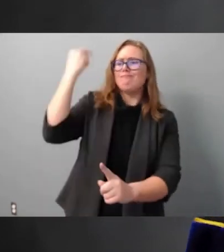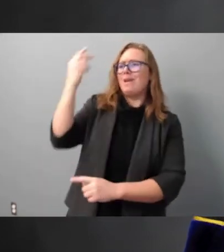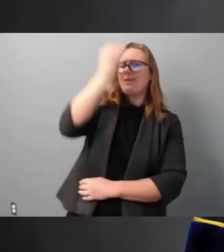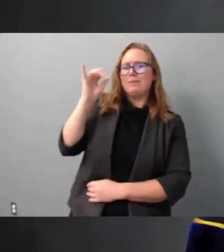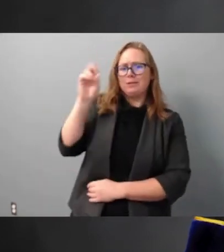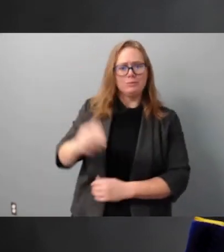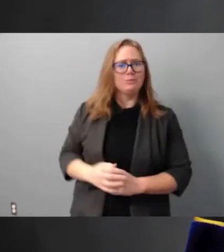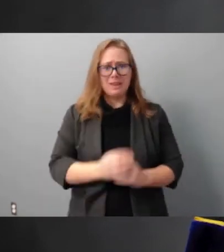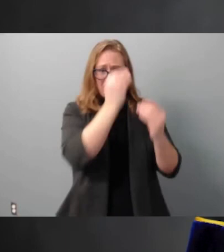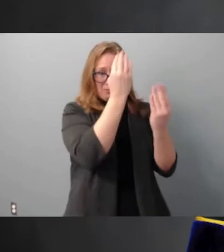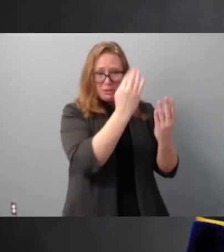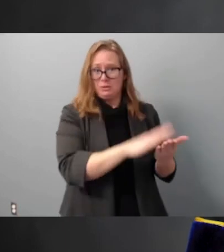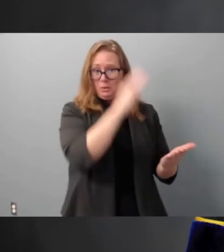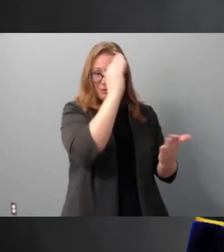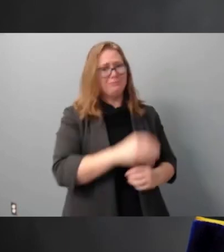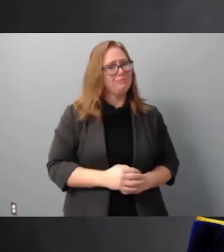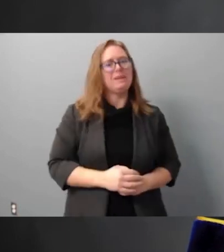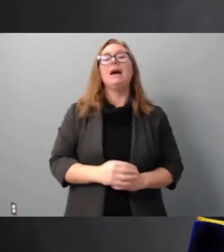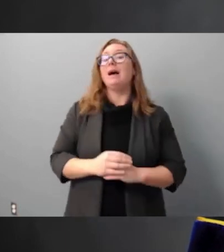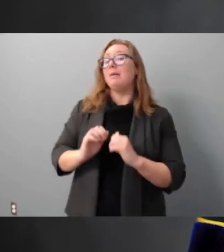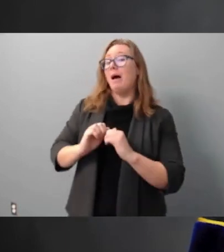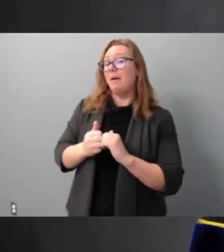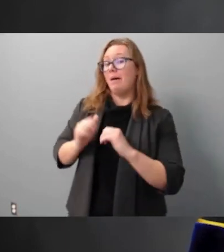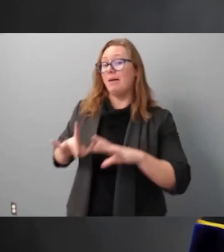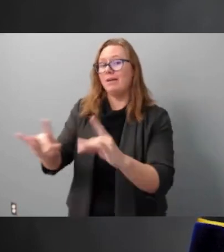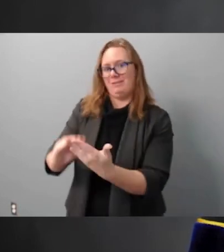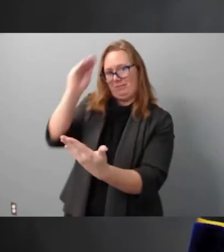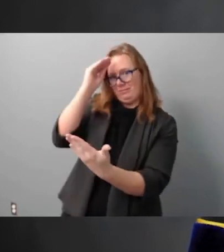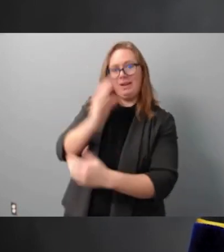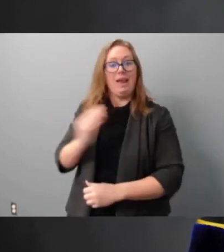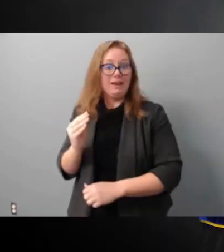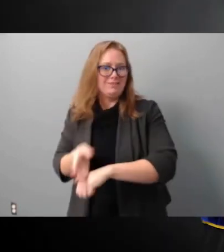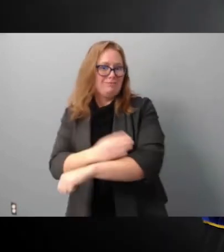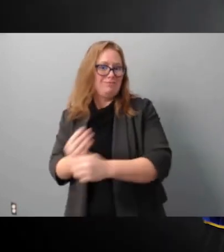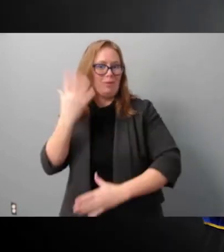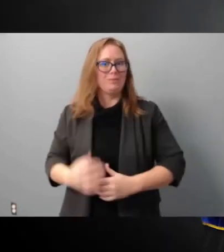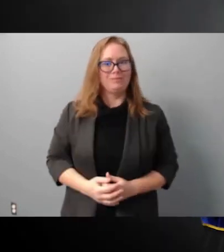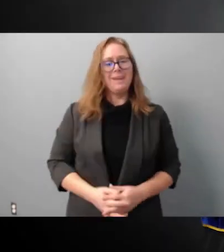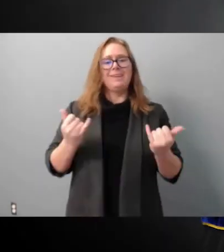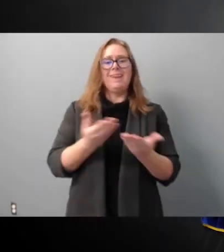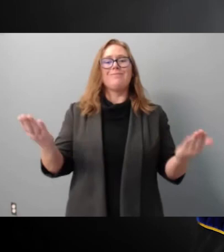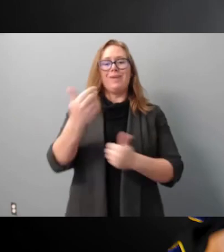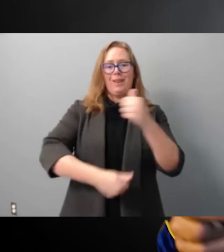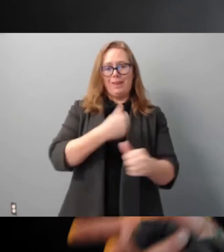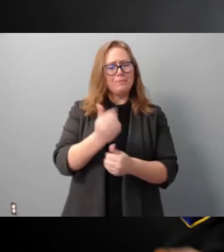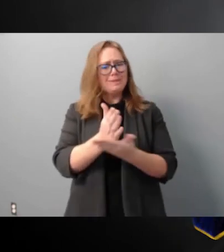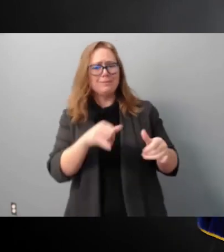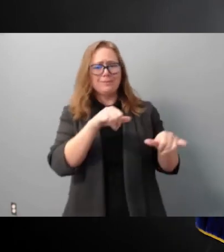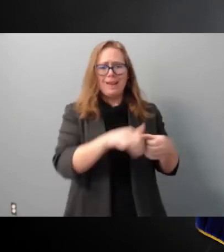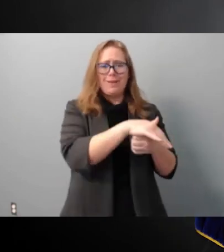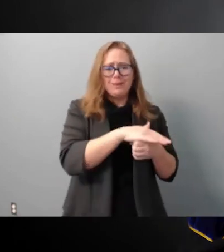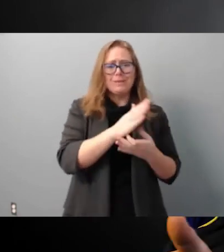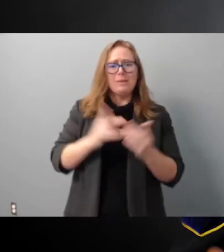gained here was not as important as how an ISU education taught you to learn and grow. Now that you're alumni, some of you will stay